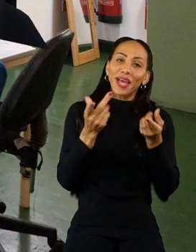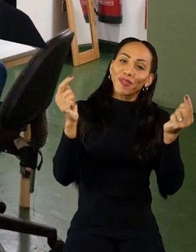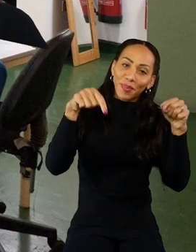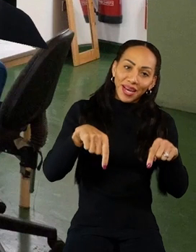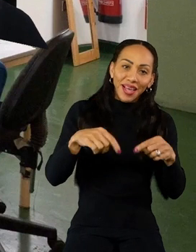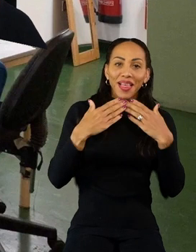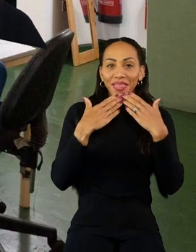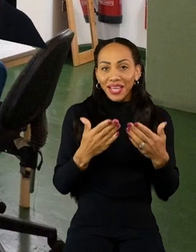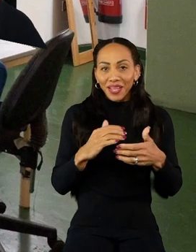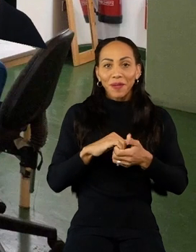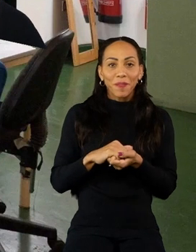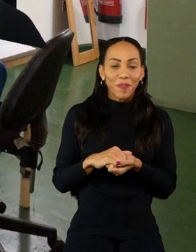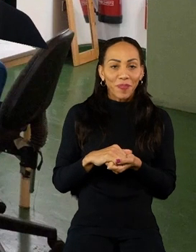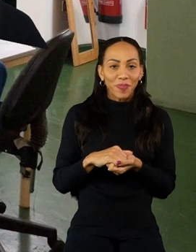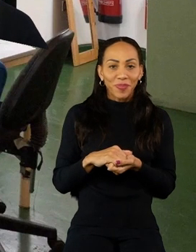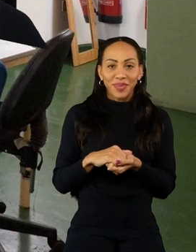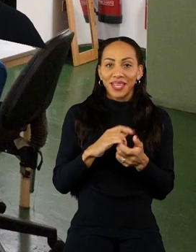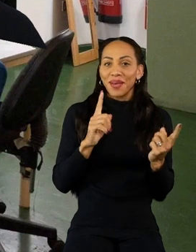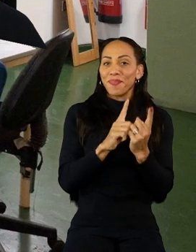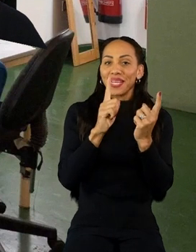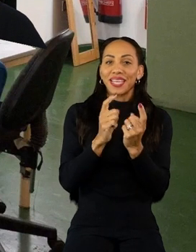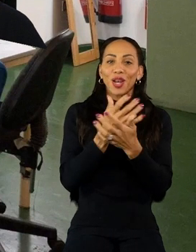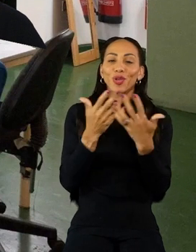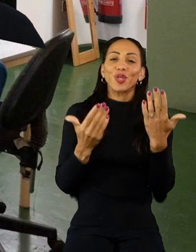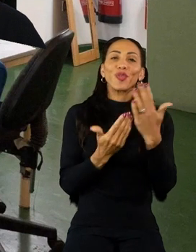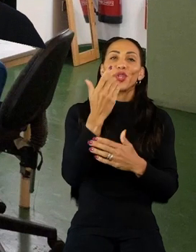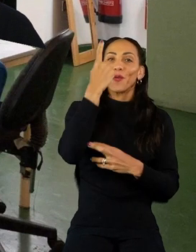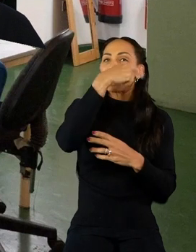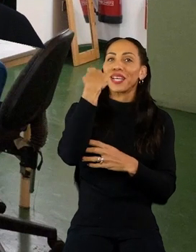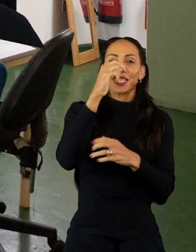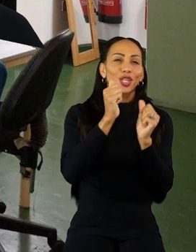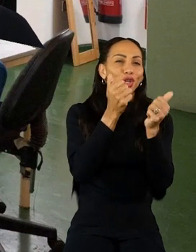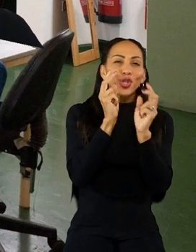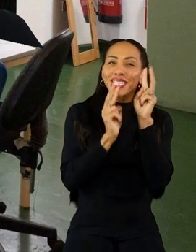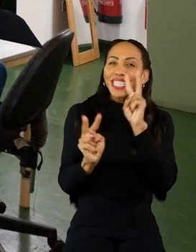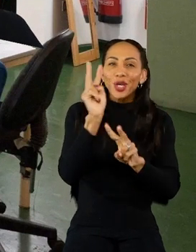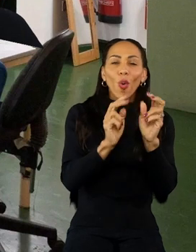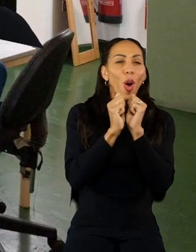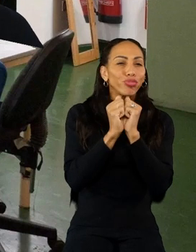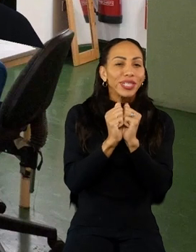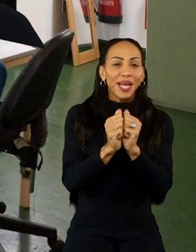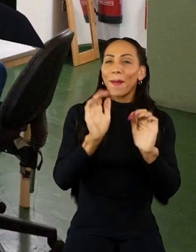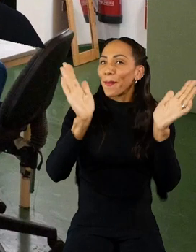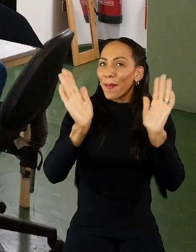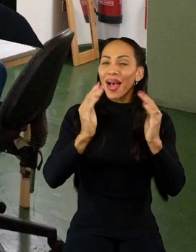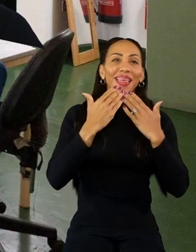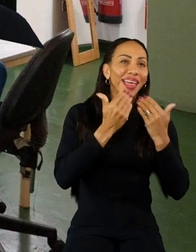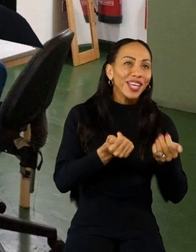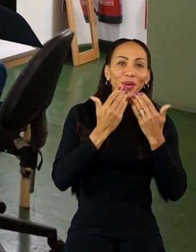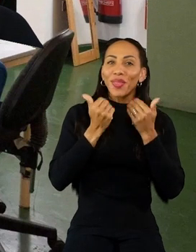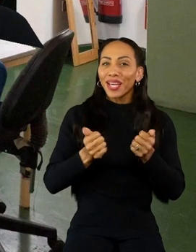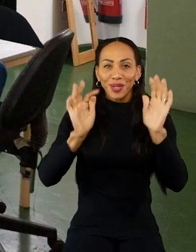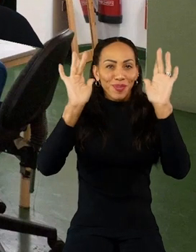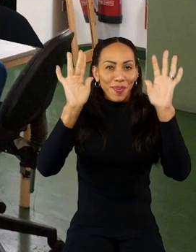Brilliant. Thank you so much. Thank you for being here. Thank you for holding on, for meeting lots of new faces as well. So really good to see you all.